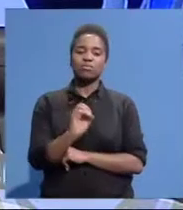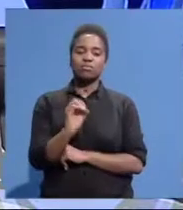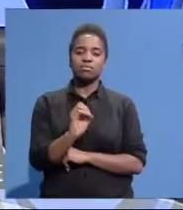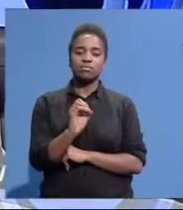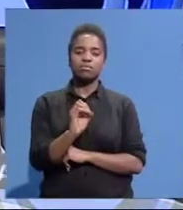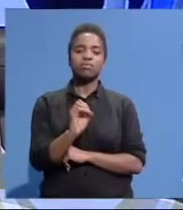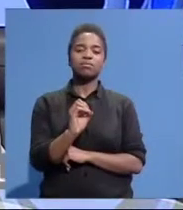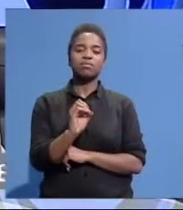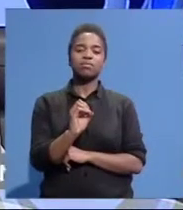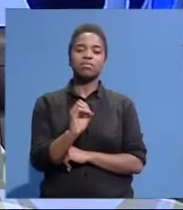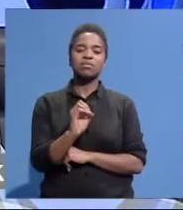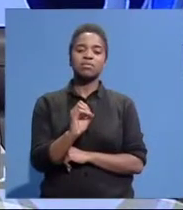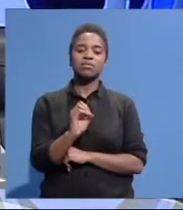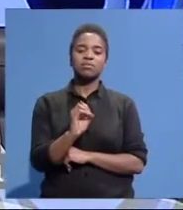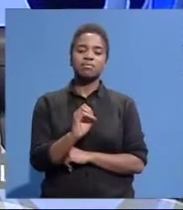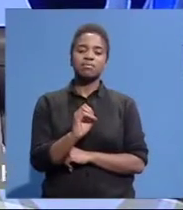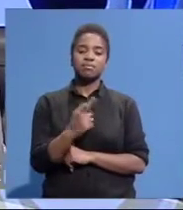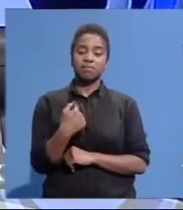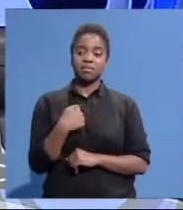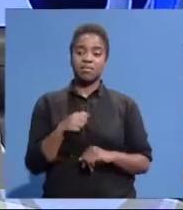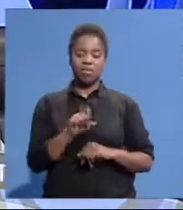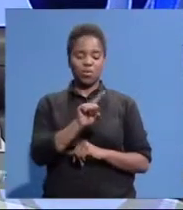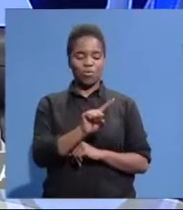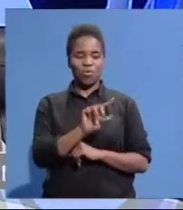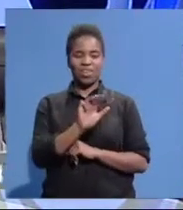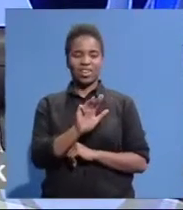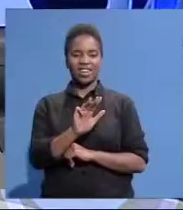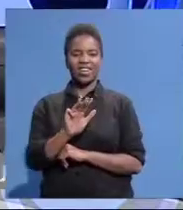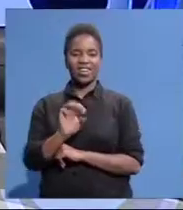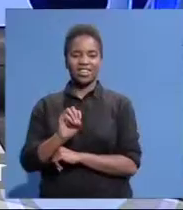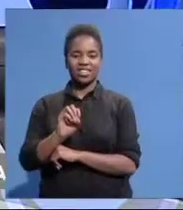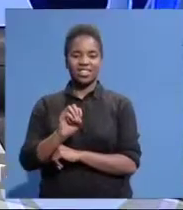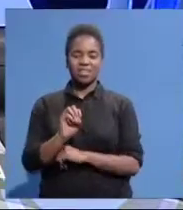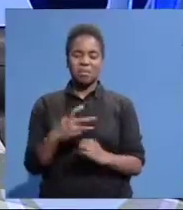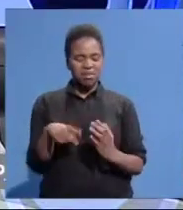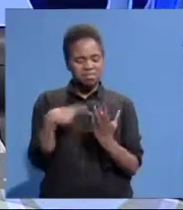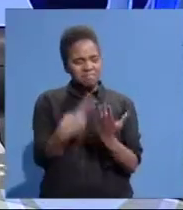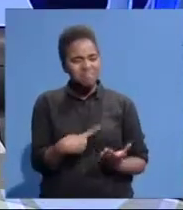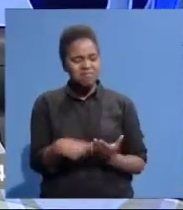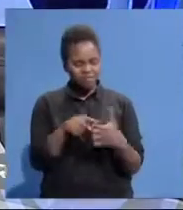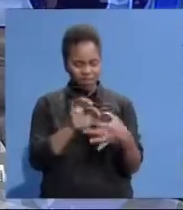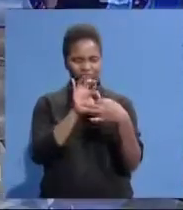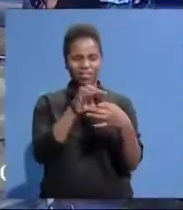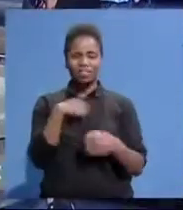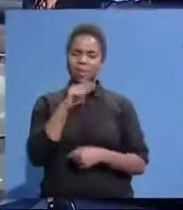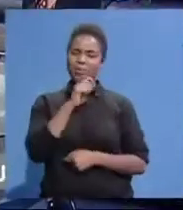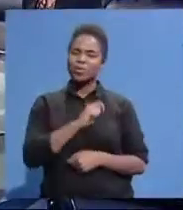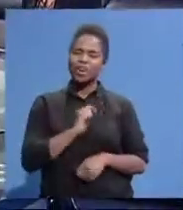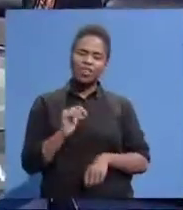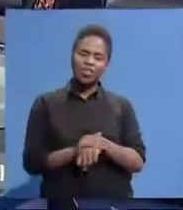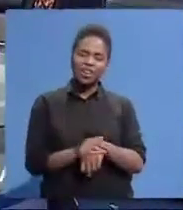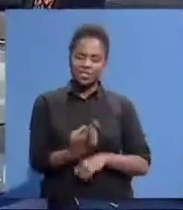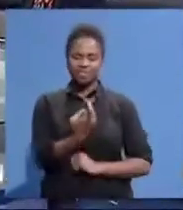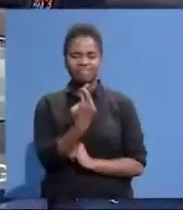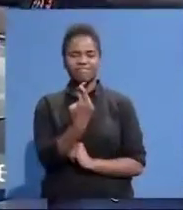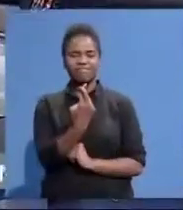'89. So, in many of the conversations we've had about their relationships, you know, it's always been spoken of